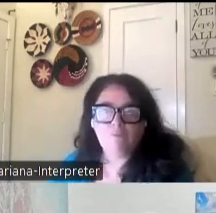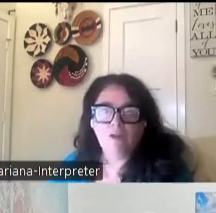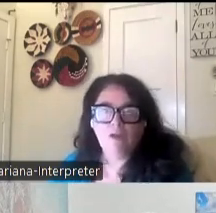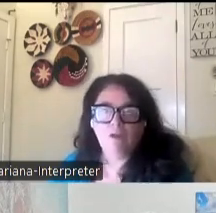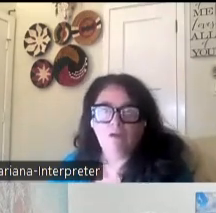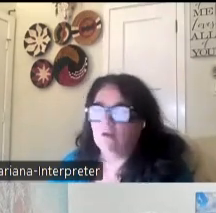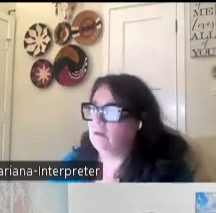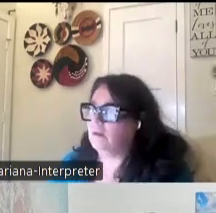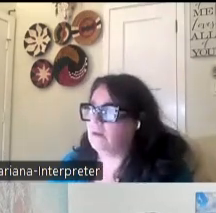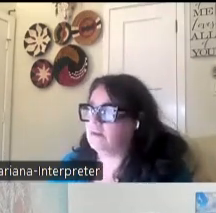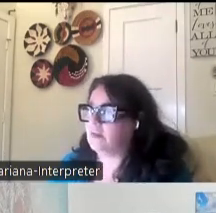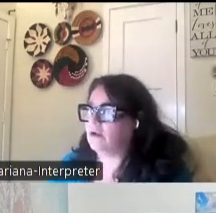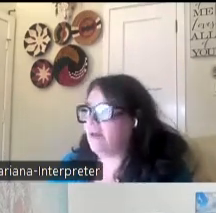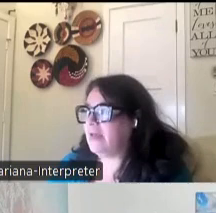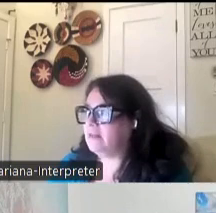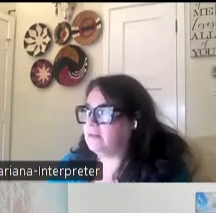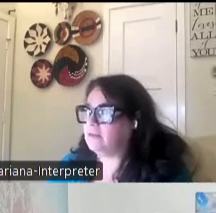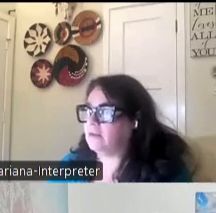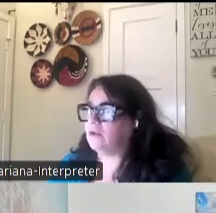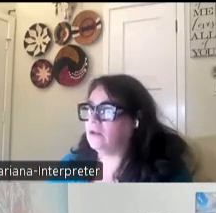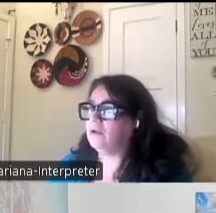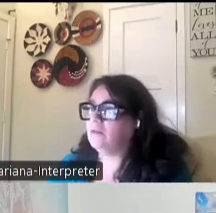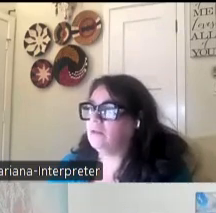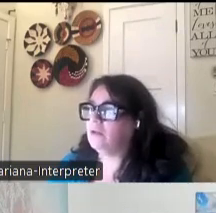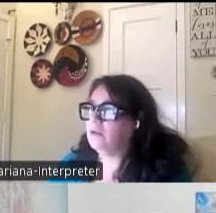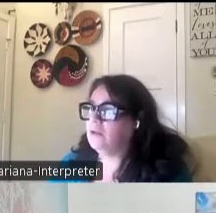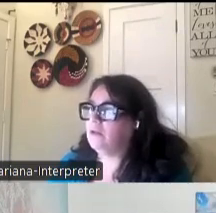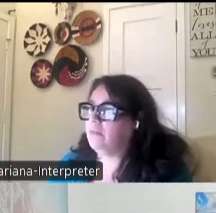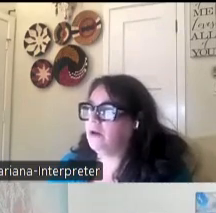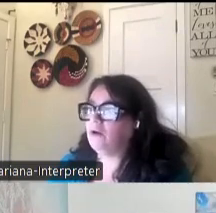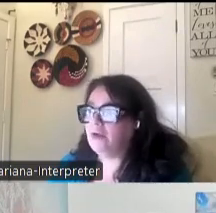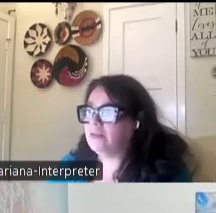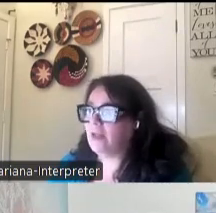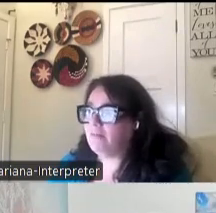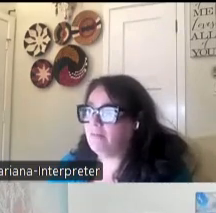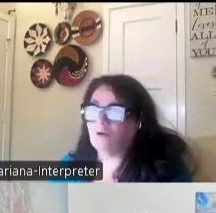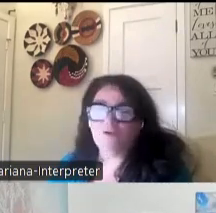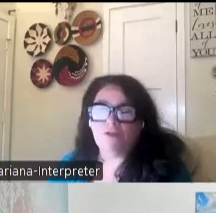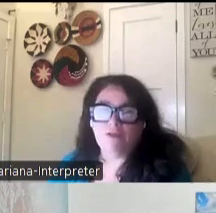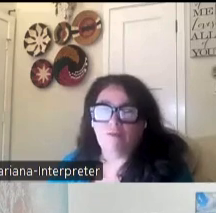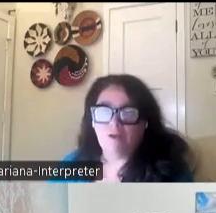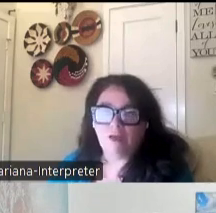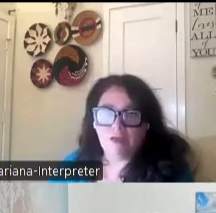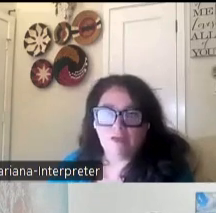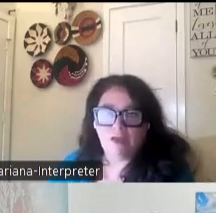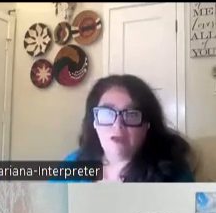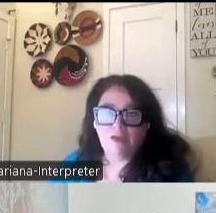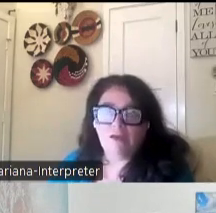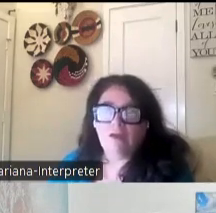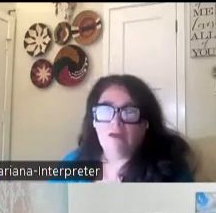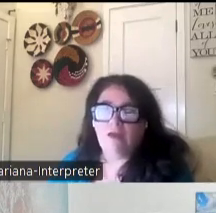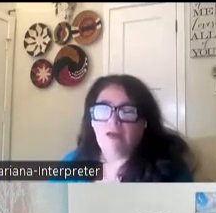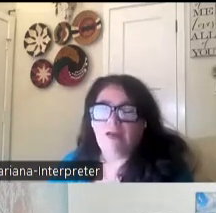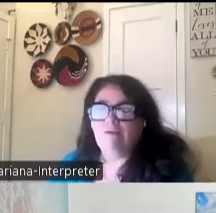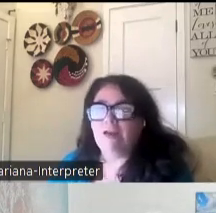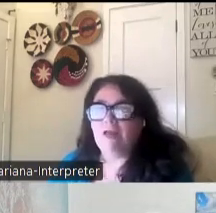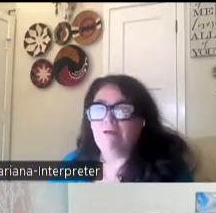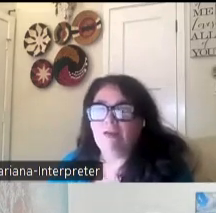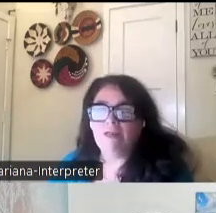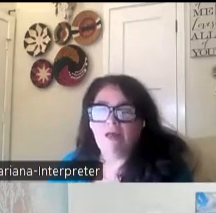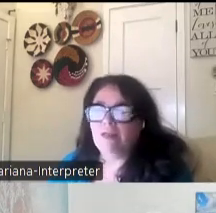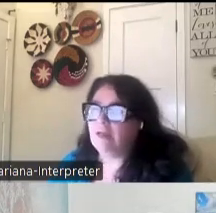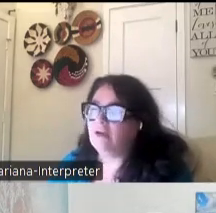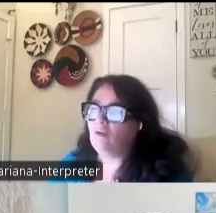20th century. But what's not so small and what's not so constant is the moisture variability that we're seeing. So